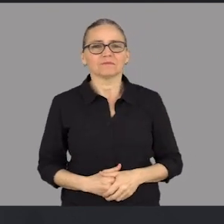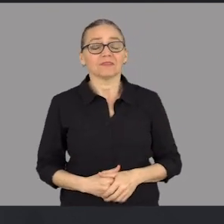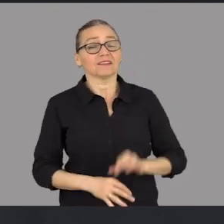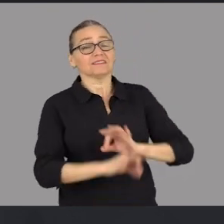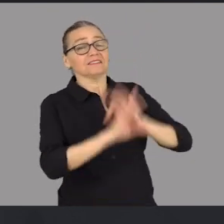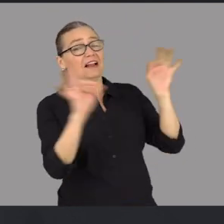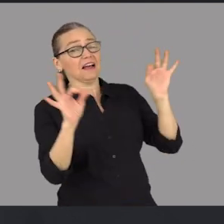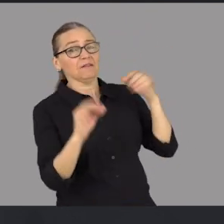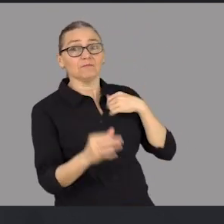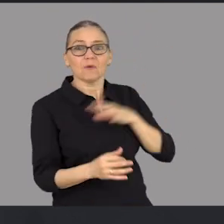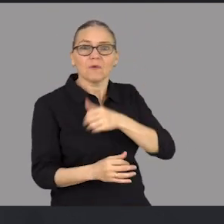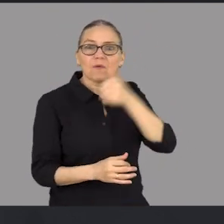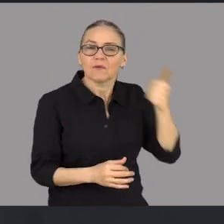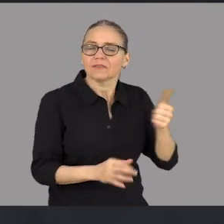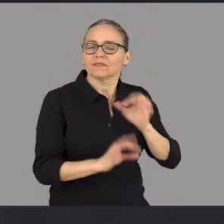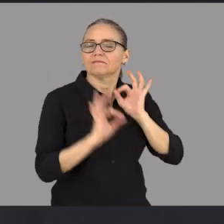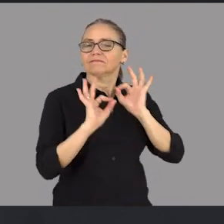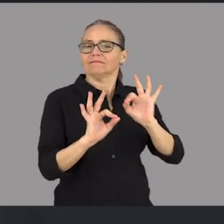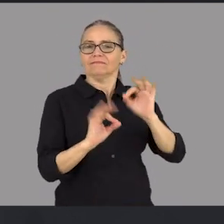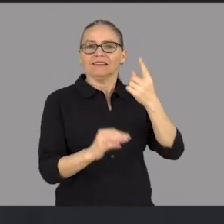us by emailing the